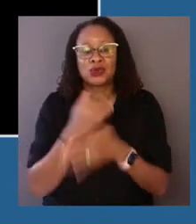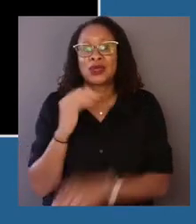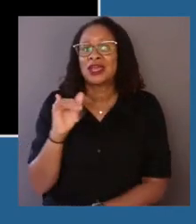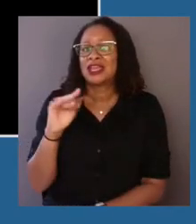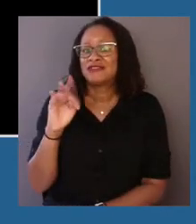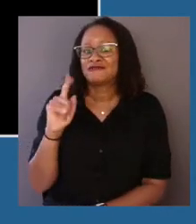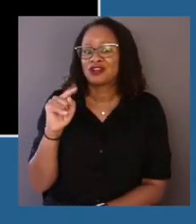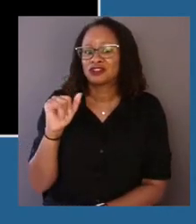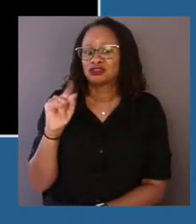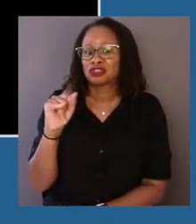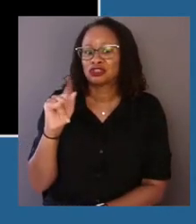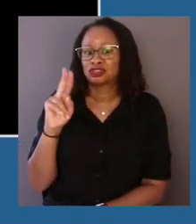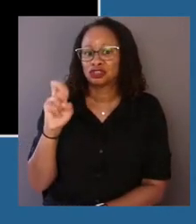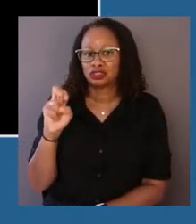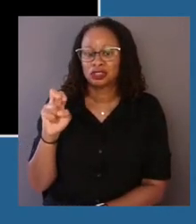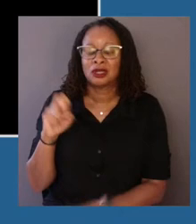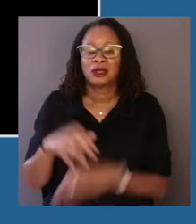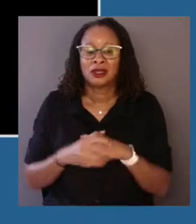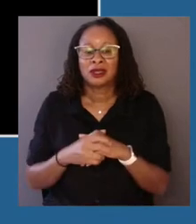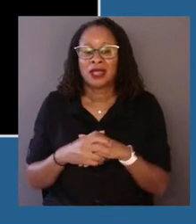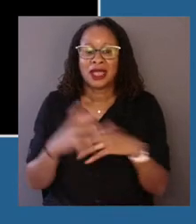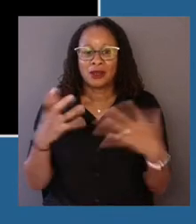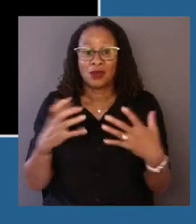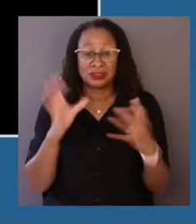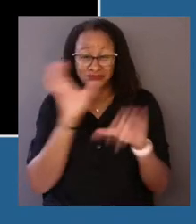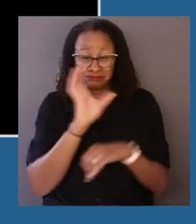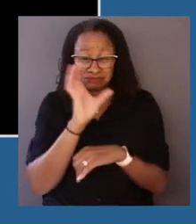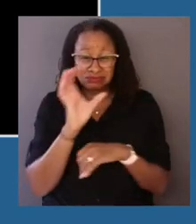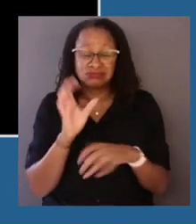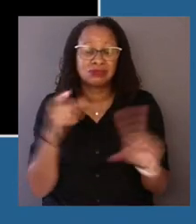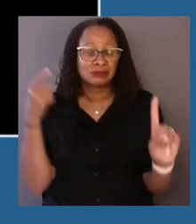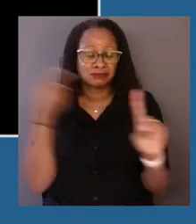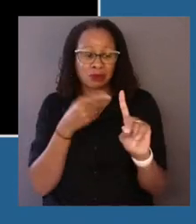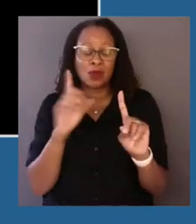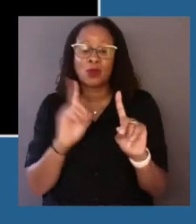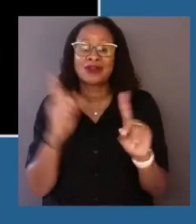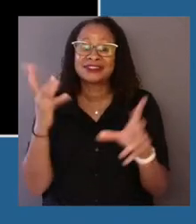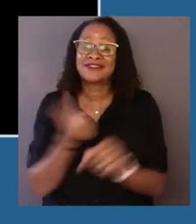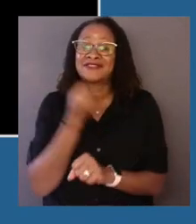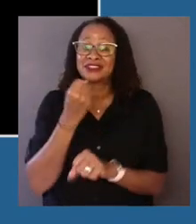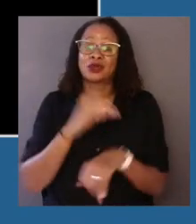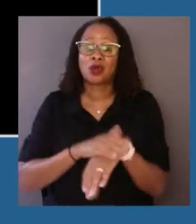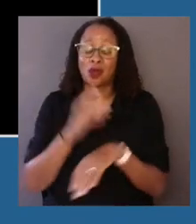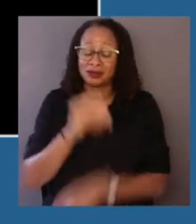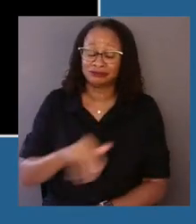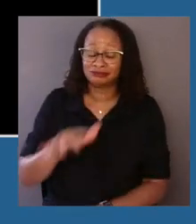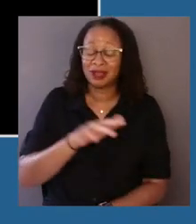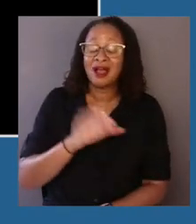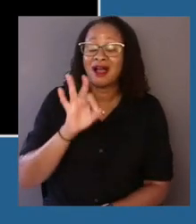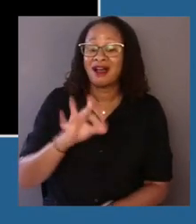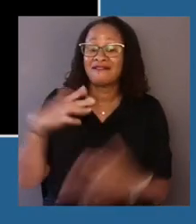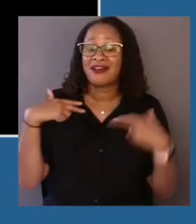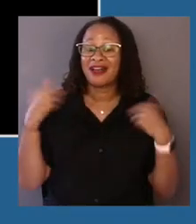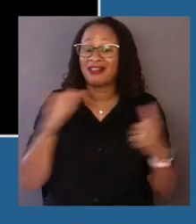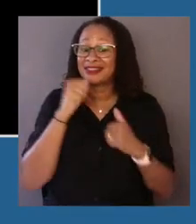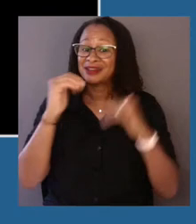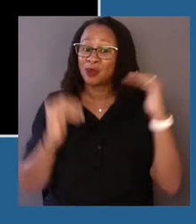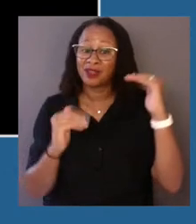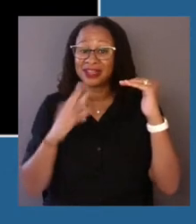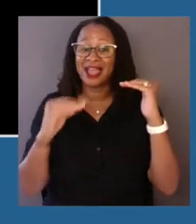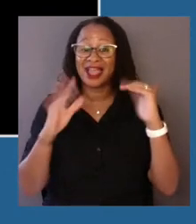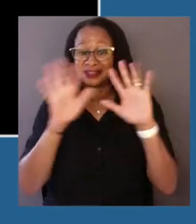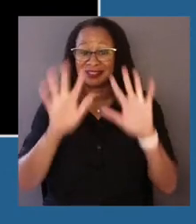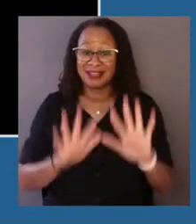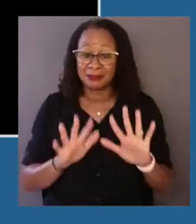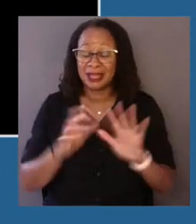just want to underscore the extent to which it is a victory on the terrain of health, inequality, and climate. South Memphis